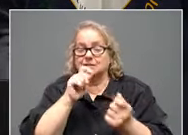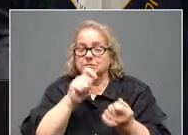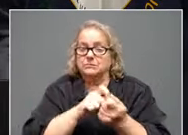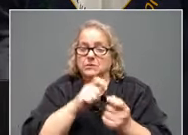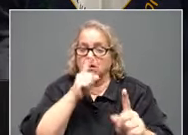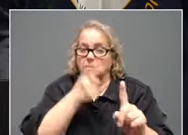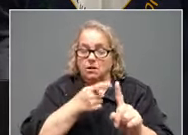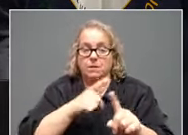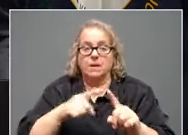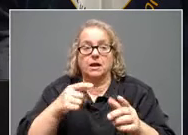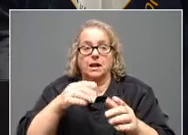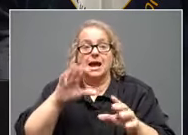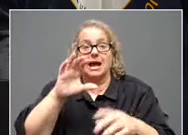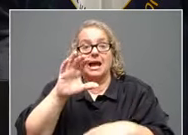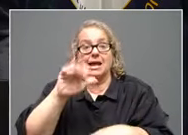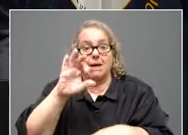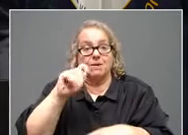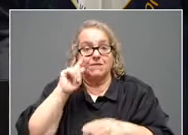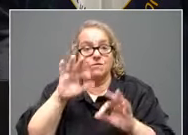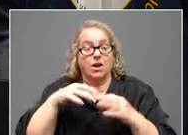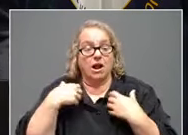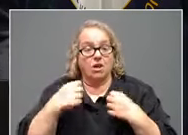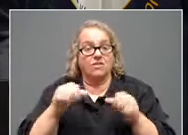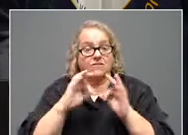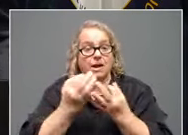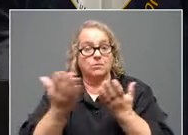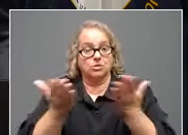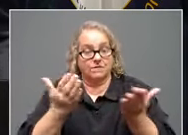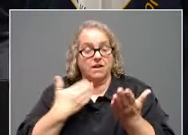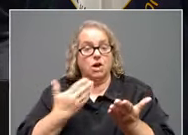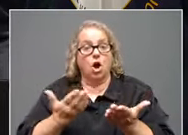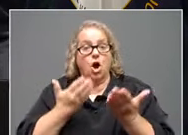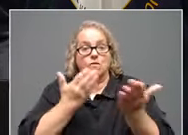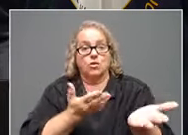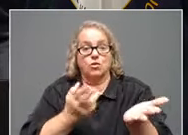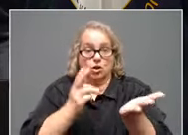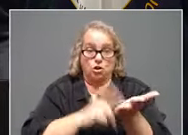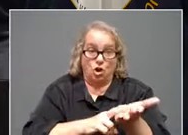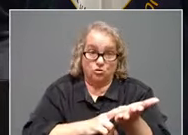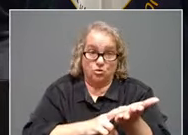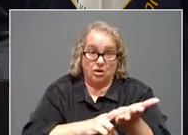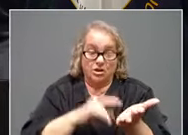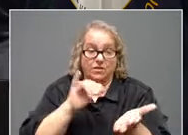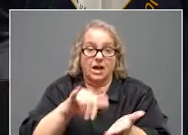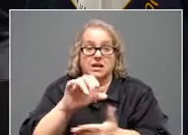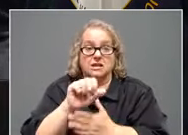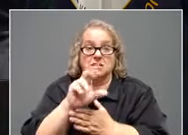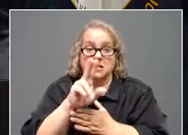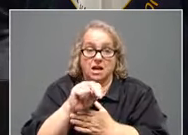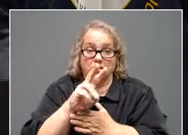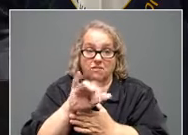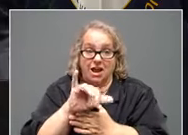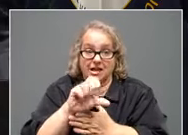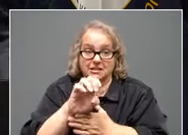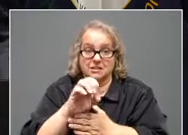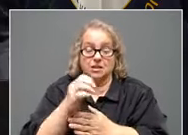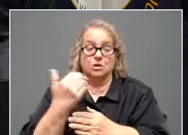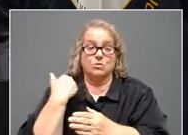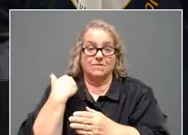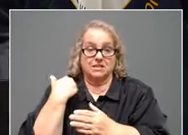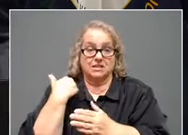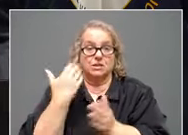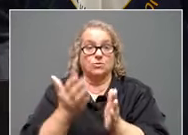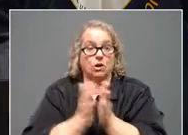for Health and Family Services has offered the contract in the form that Sunrise had previously requested it,